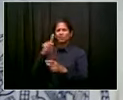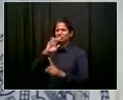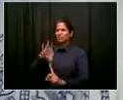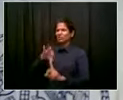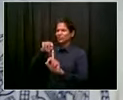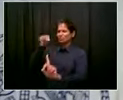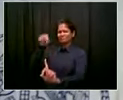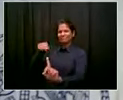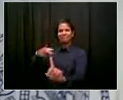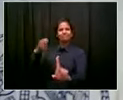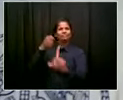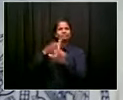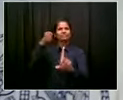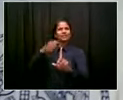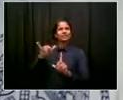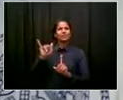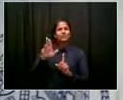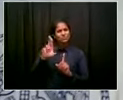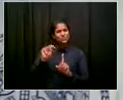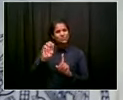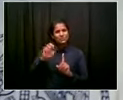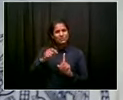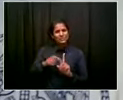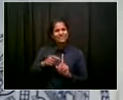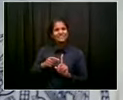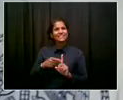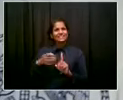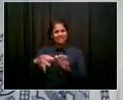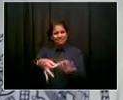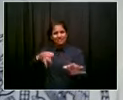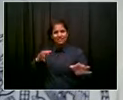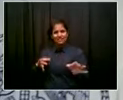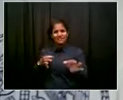think people are finally starting to focus